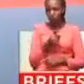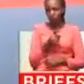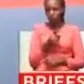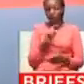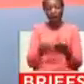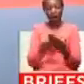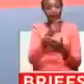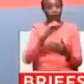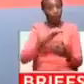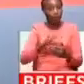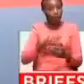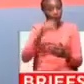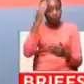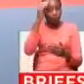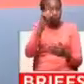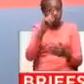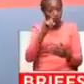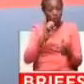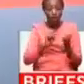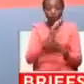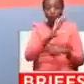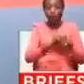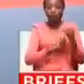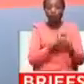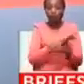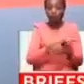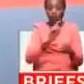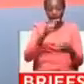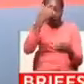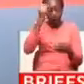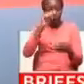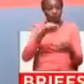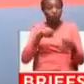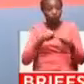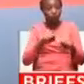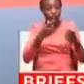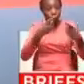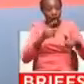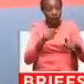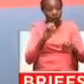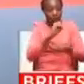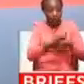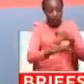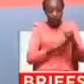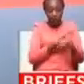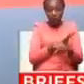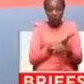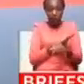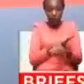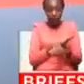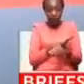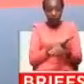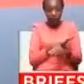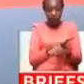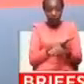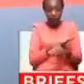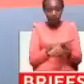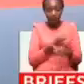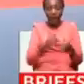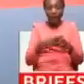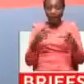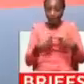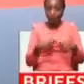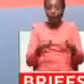video. And you know you're on video because you saw them recording you. But they're like, if you really want this, do what you got to do, you know? And people do